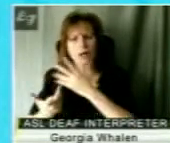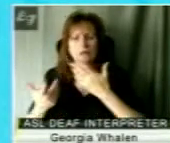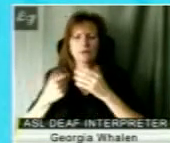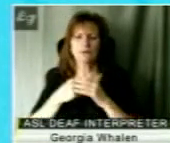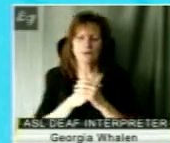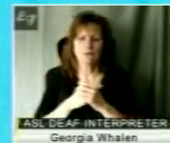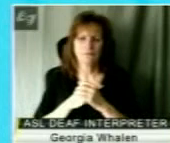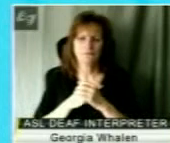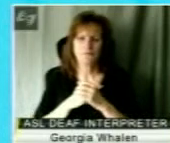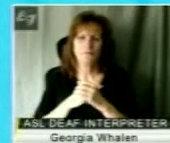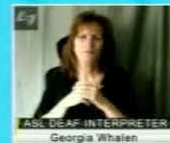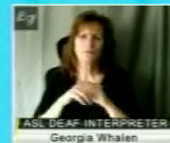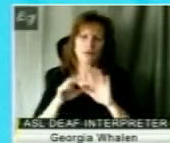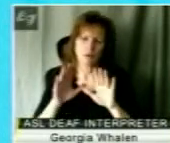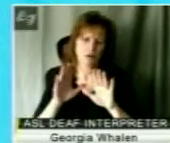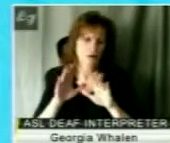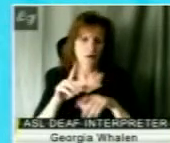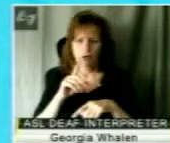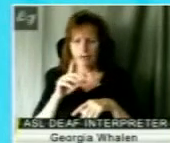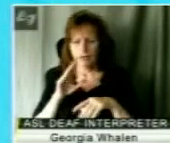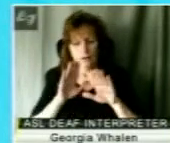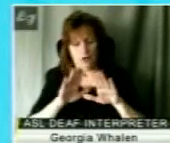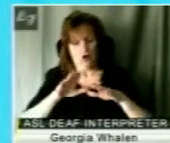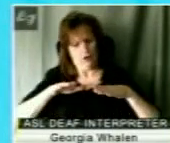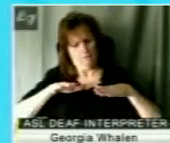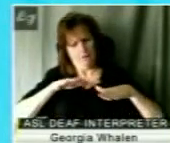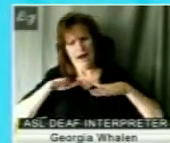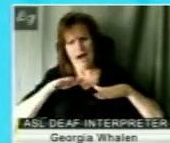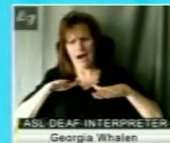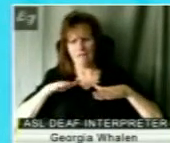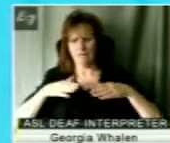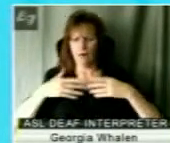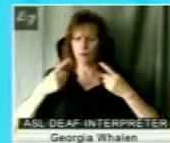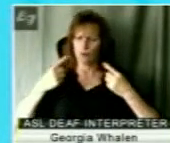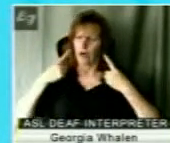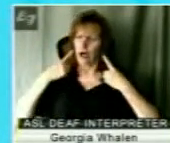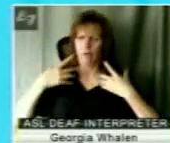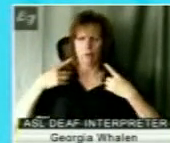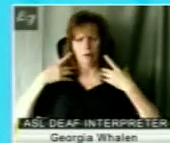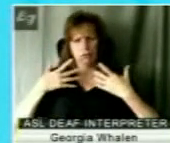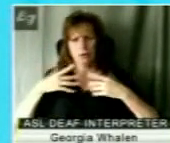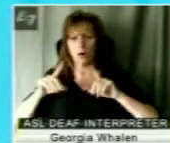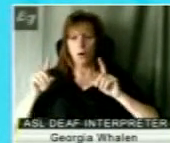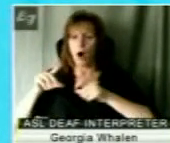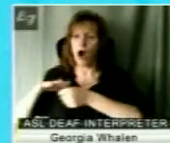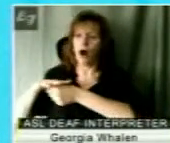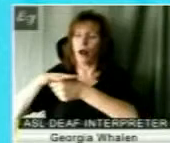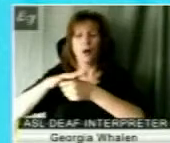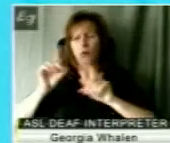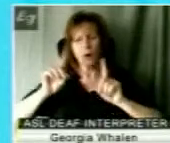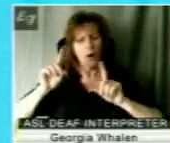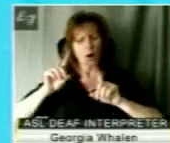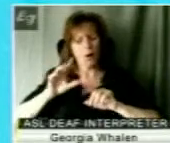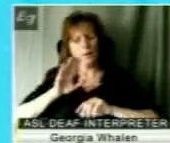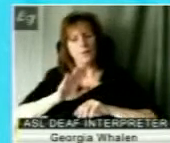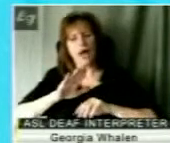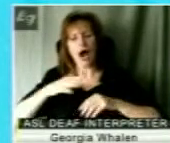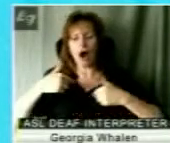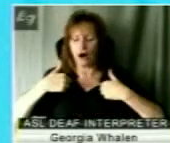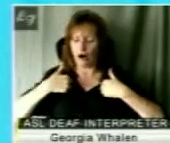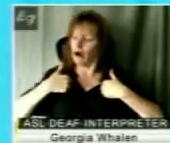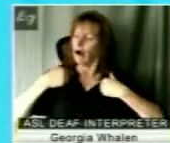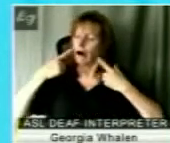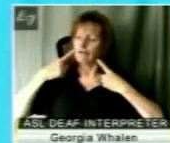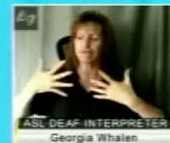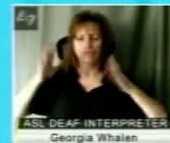around the behavioral pieces of not doing the preventative measures than it is around any particular setting that they're in. And the second thing I